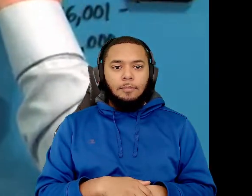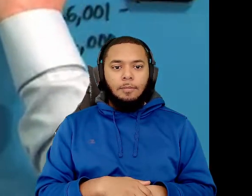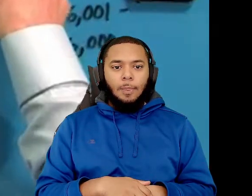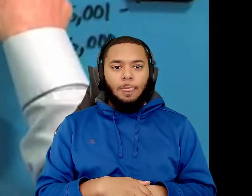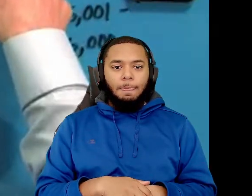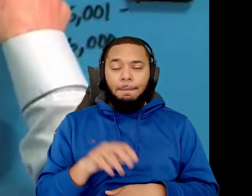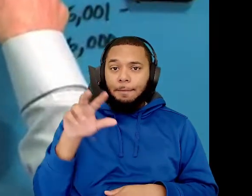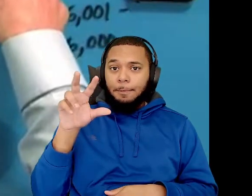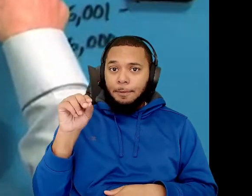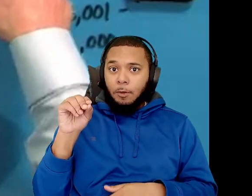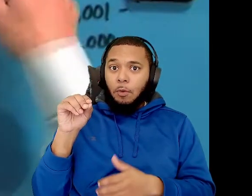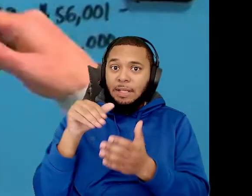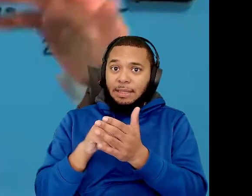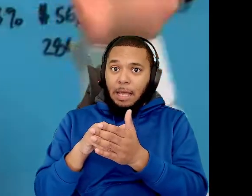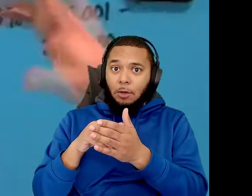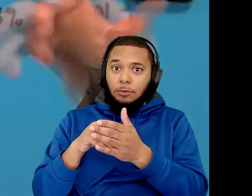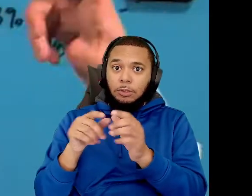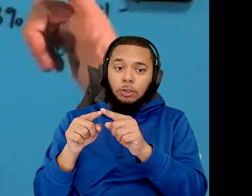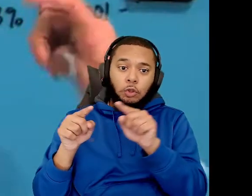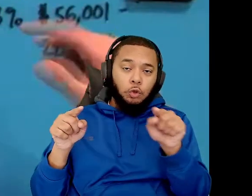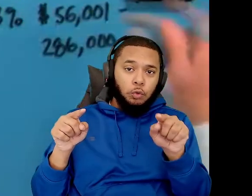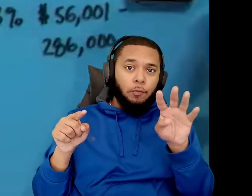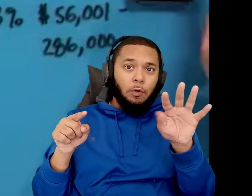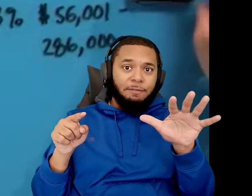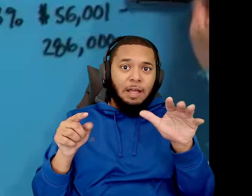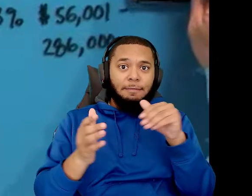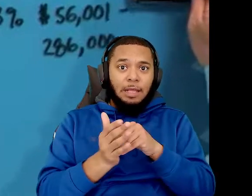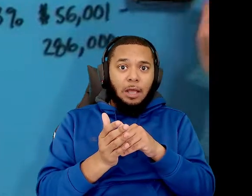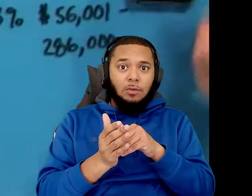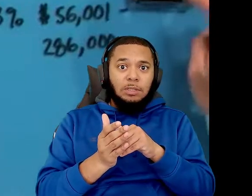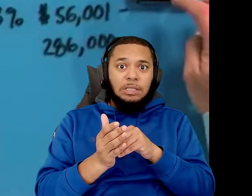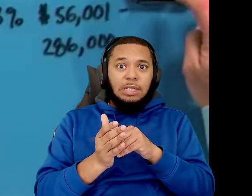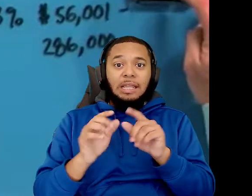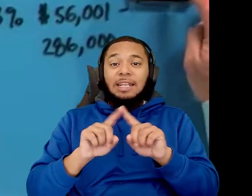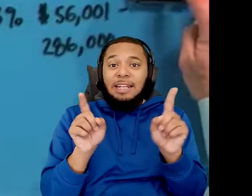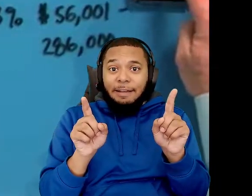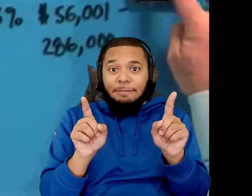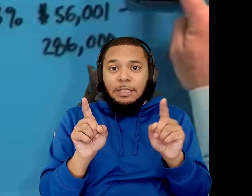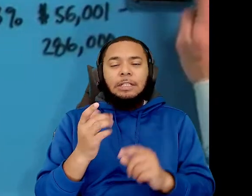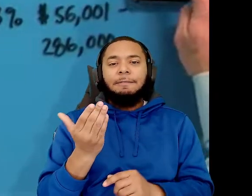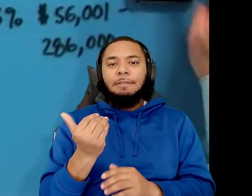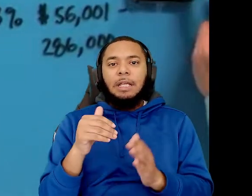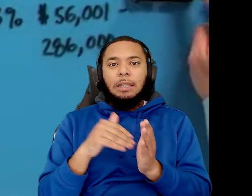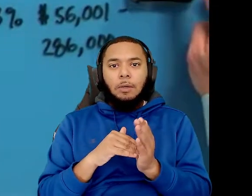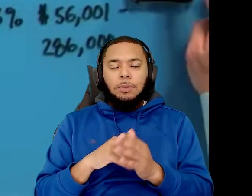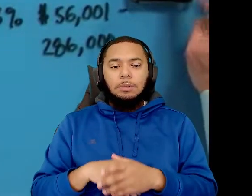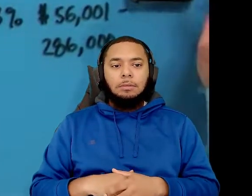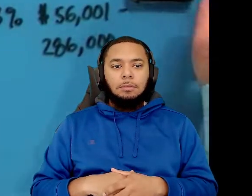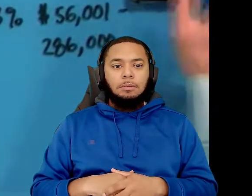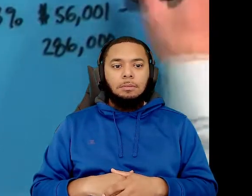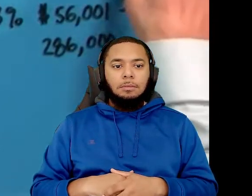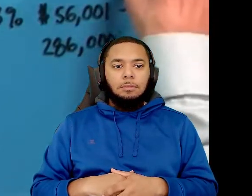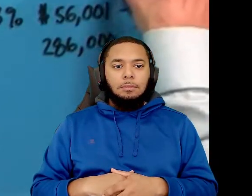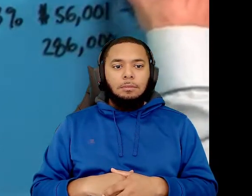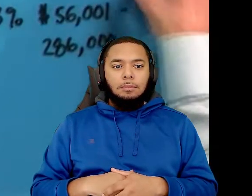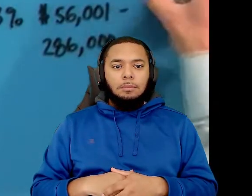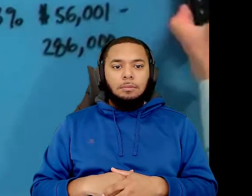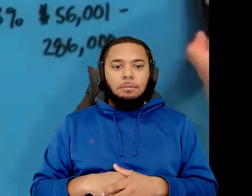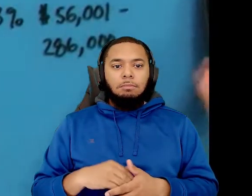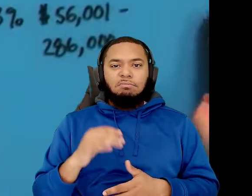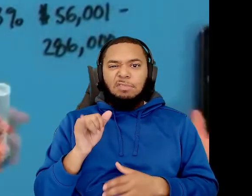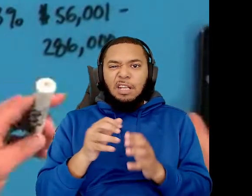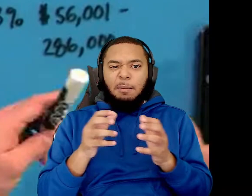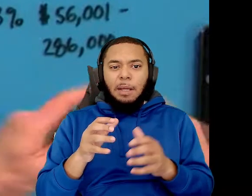because 30,000 to 45,000, there's a difference of 15,000, you're taxed at 6%, right, which